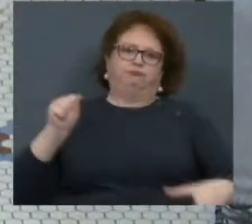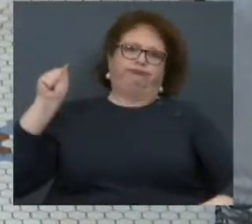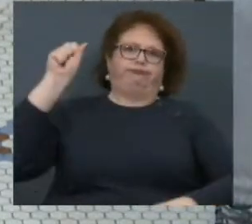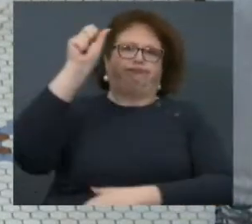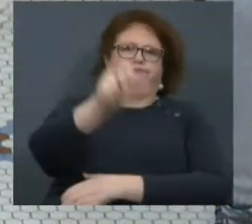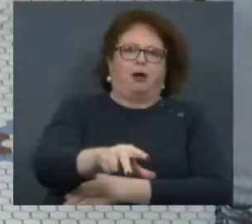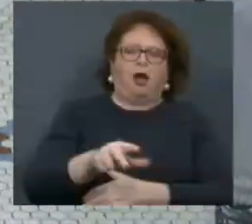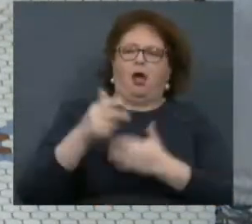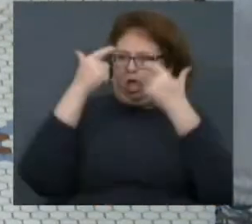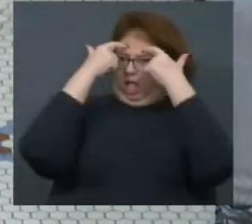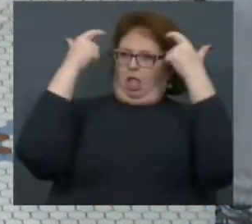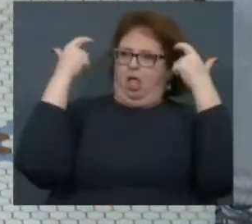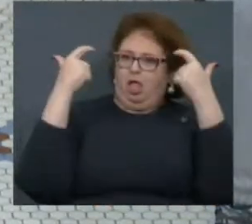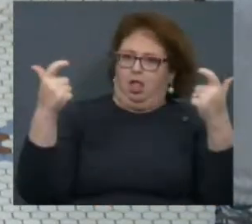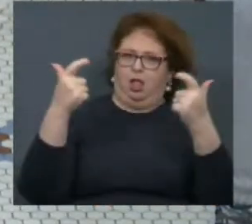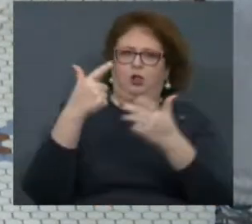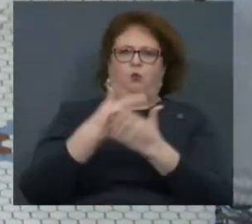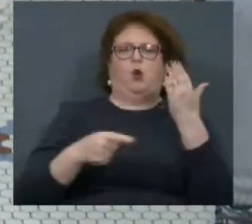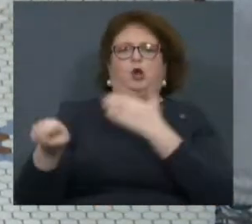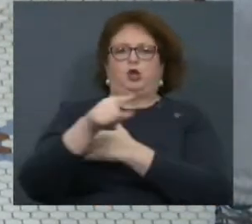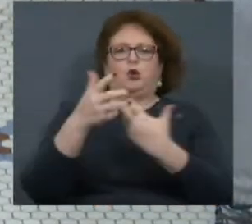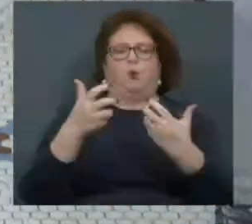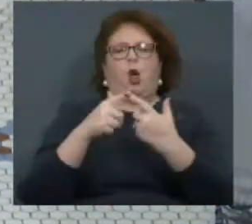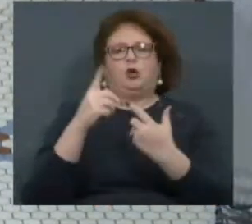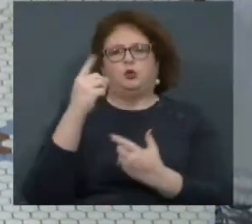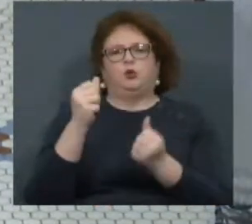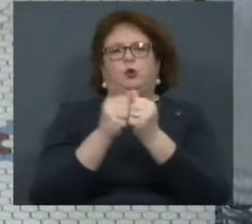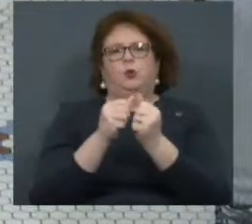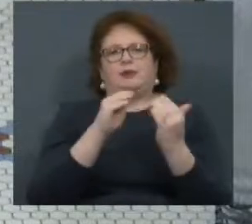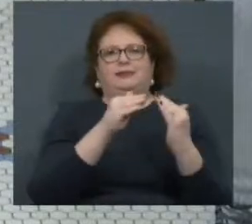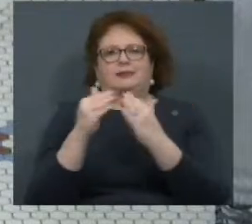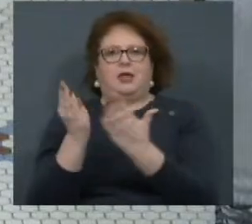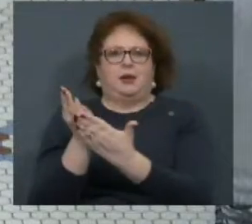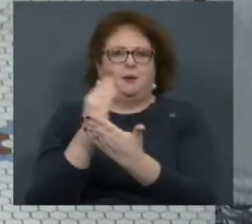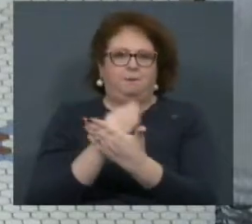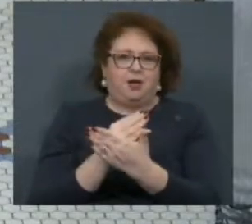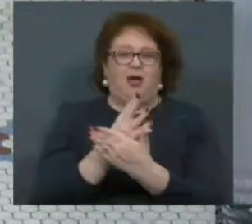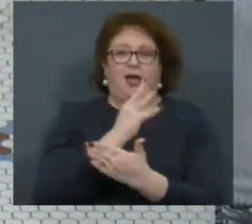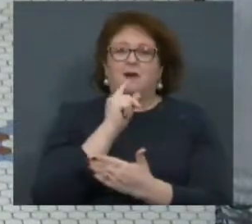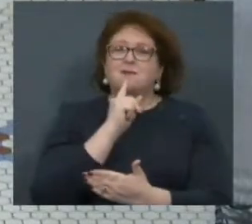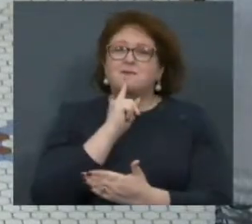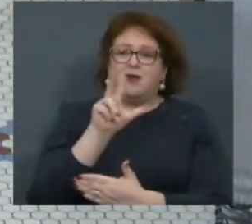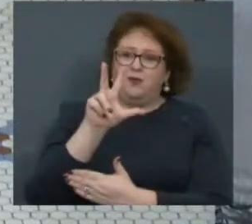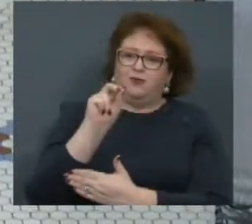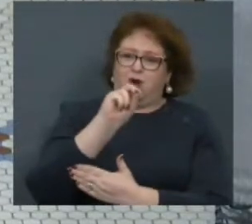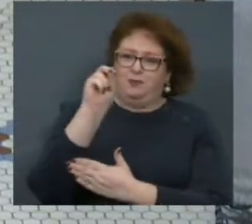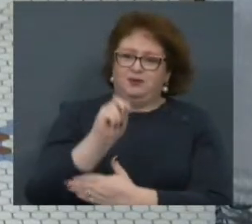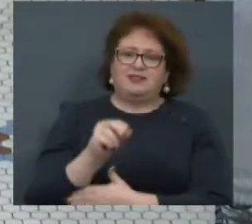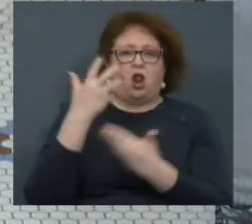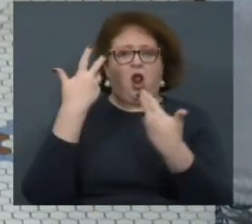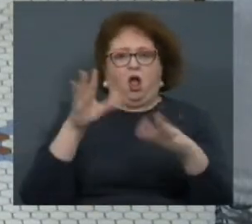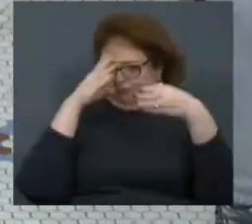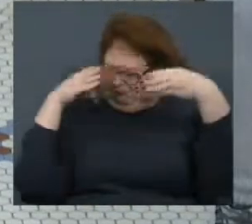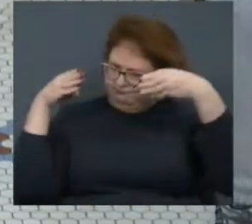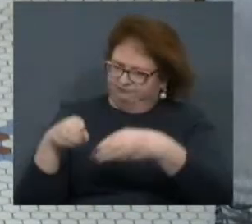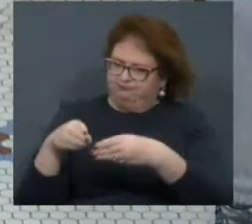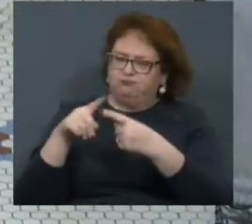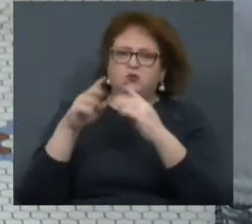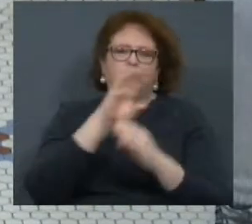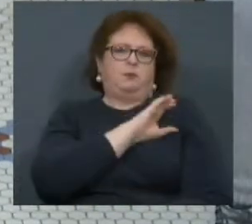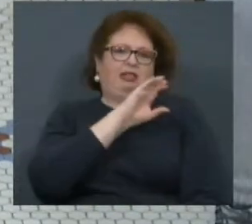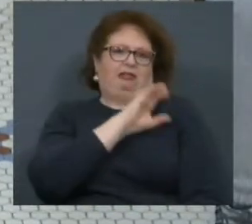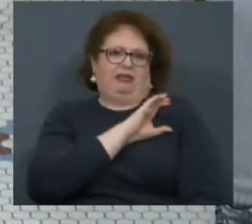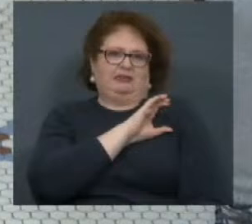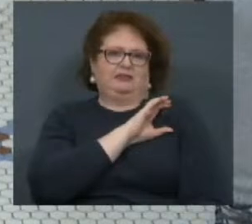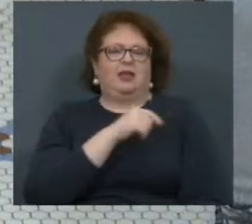doing whatever you guys want to do with the city budget, which a lot of it, almost 30% of it, is already going to police.